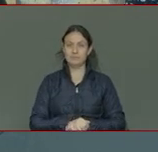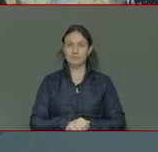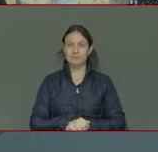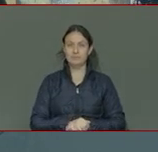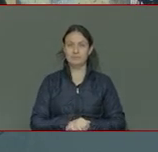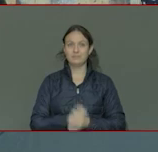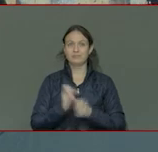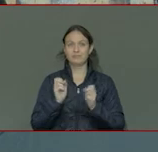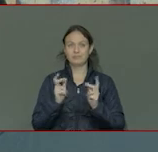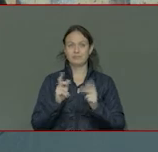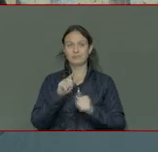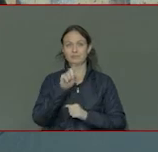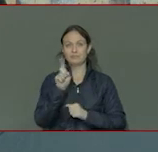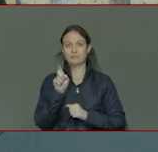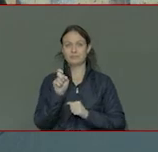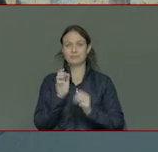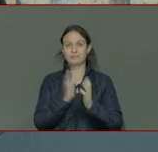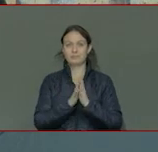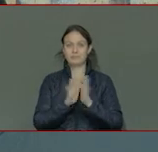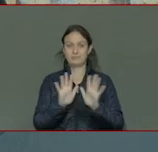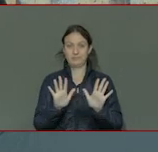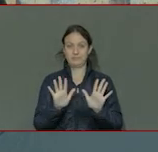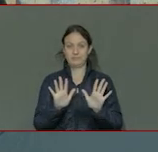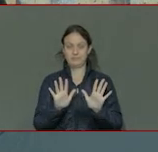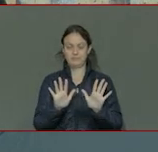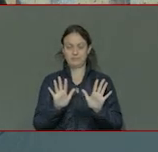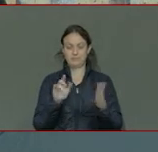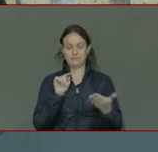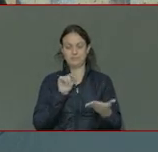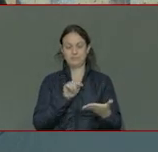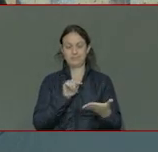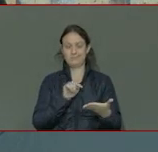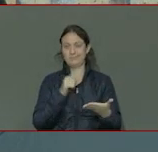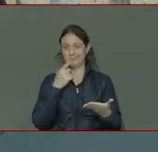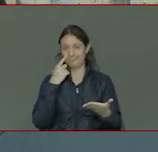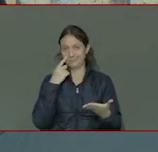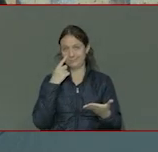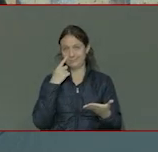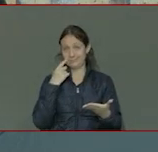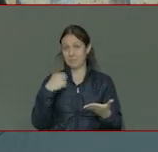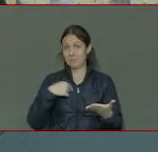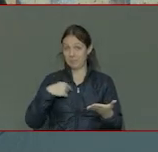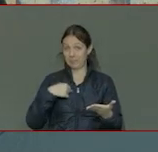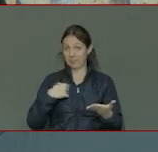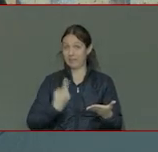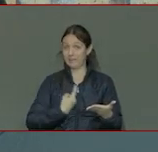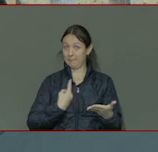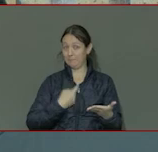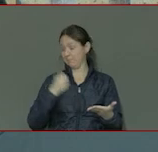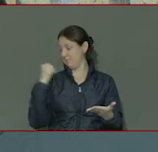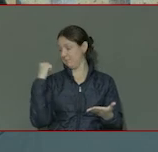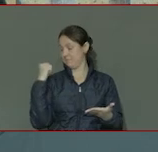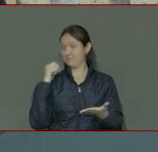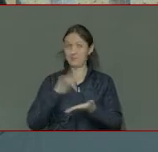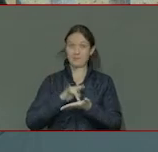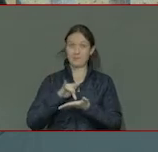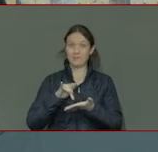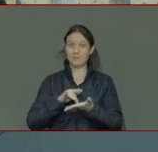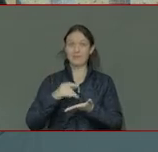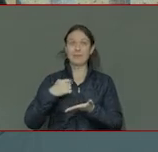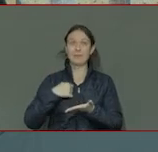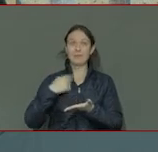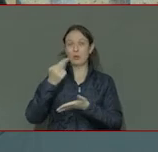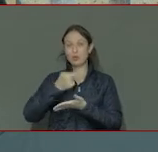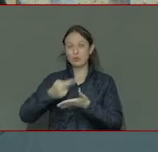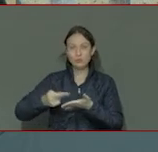Okay, if I look at question number 10, you will see that when I did the calculations yesterday, I already draw